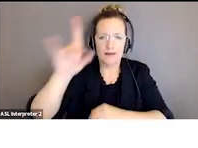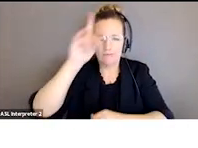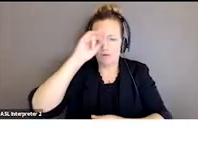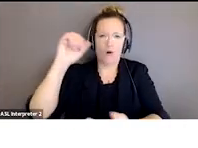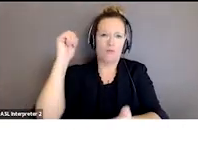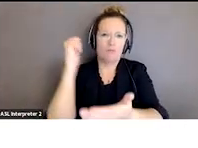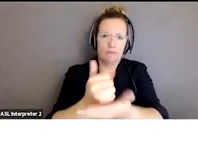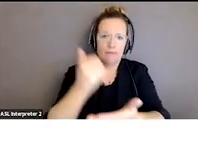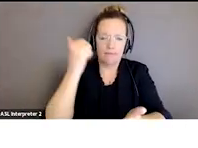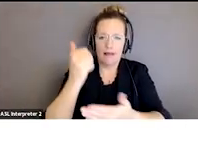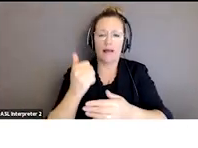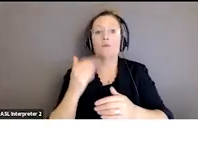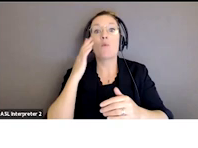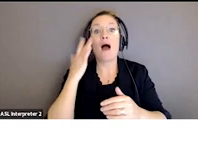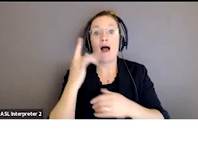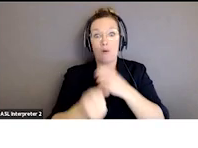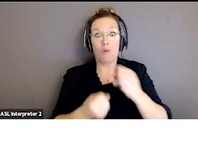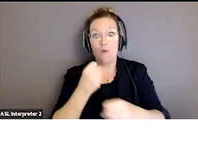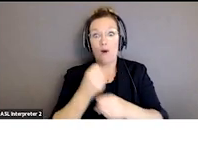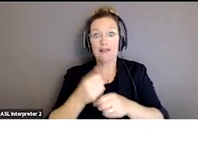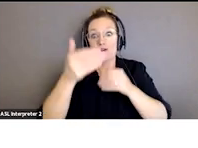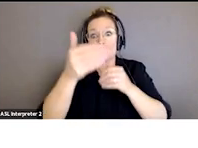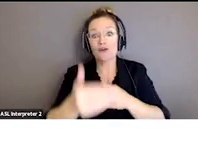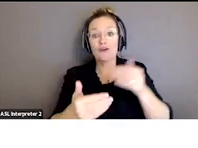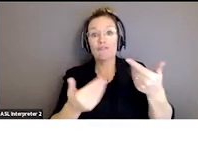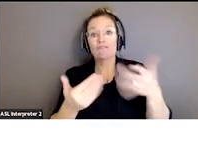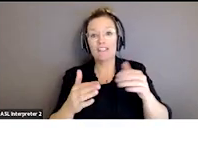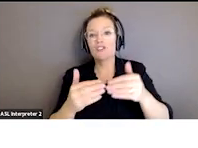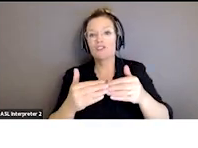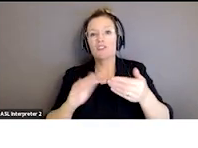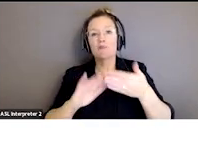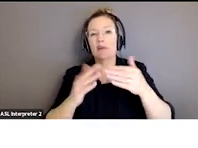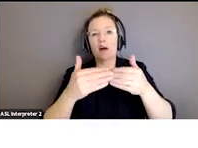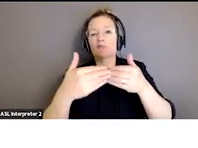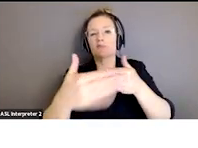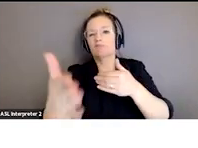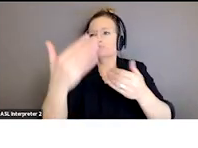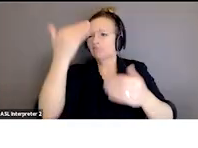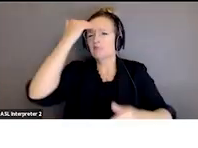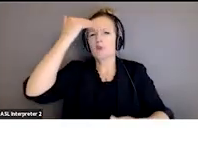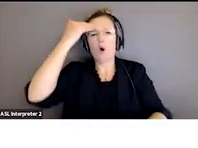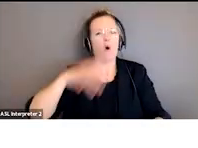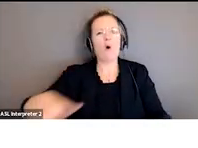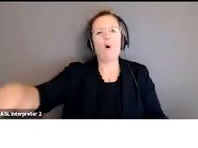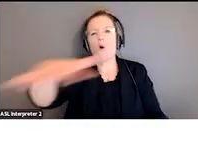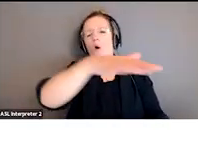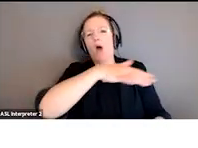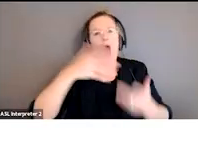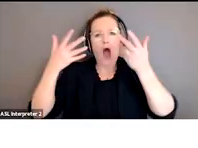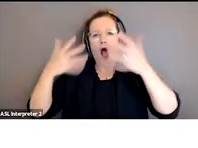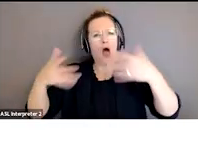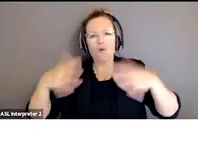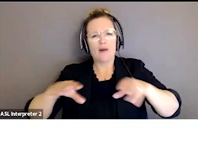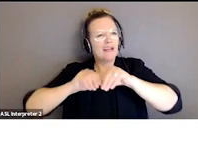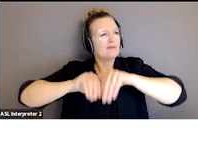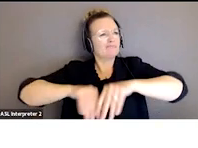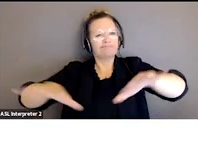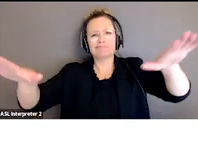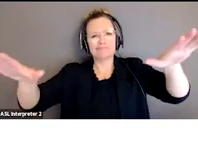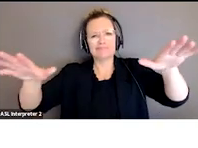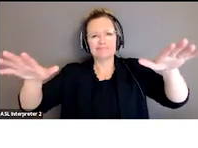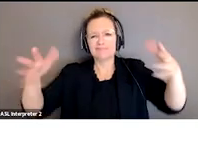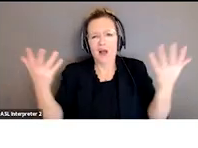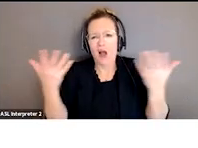that period of time, it will be considered known because you've published it in the particular field in which